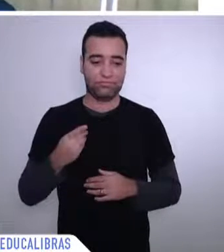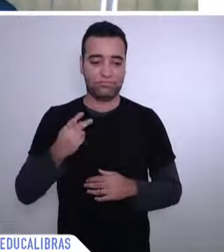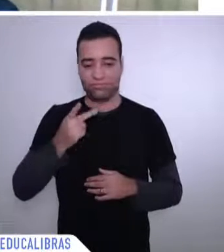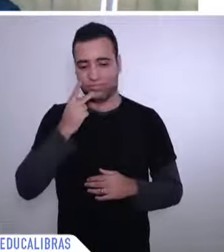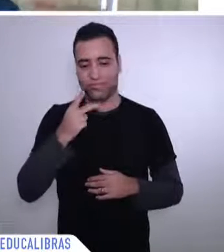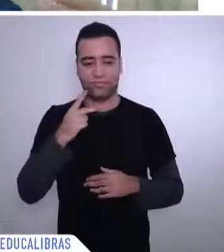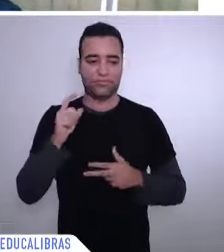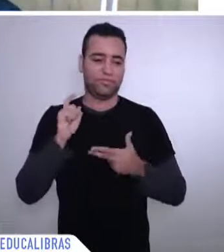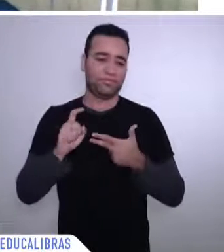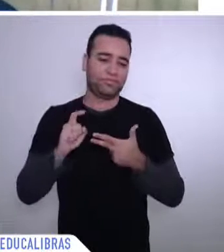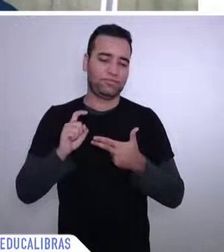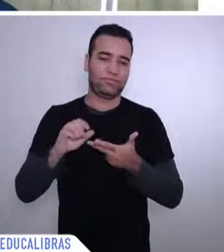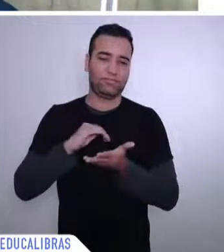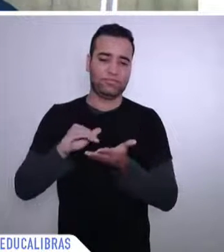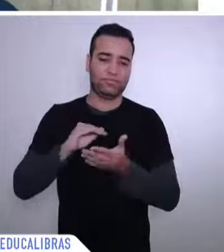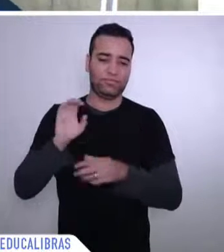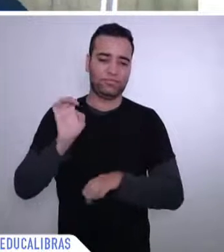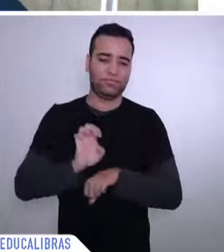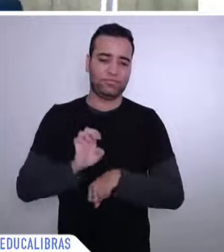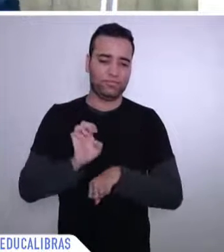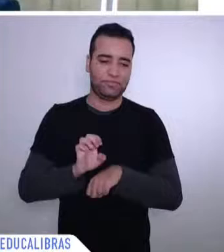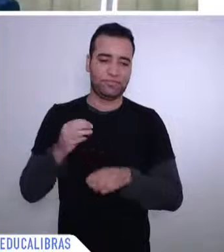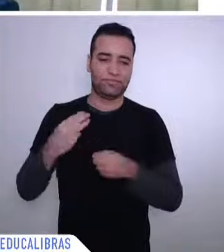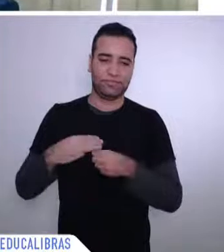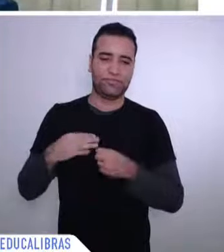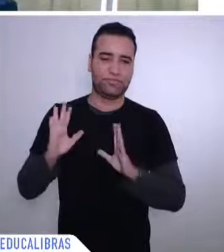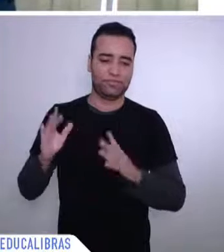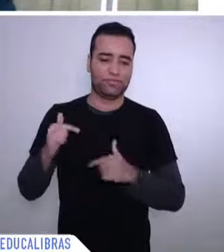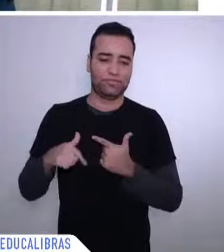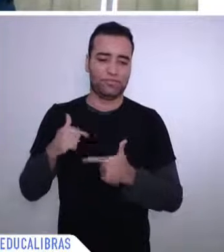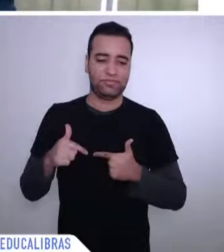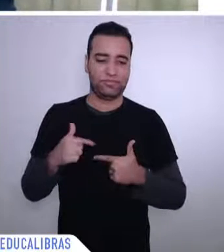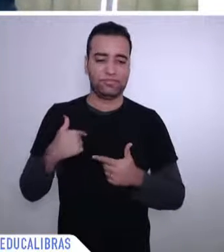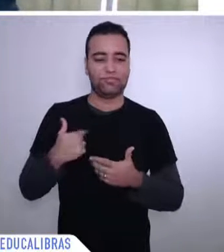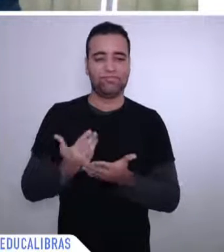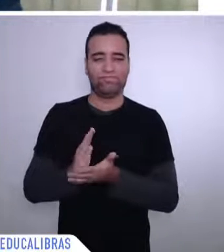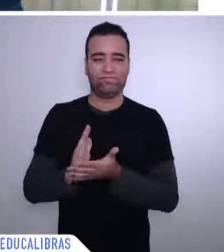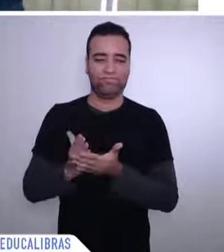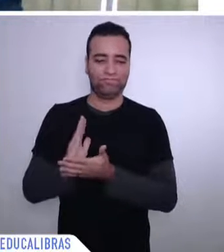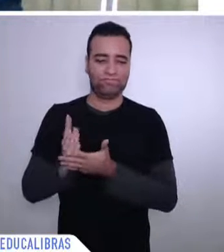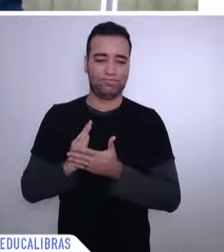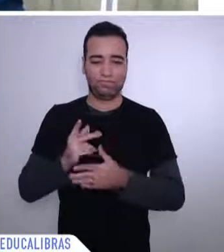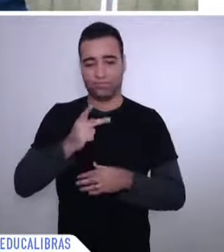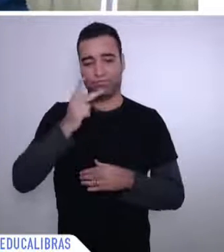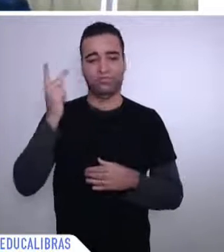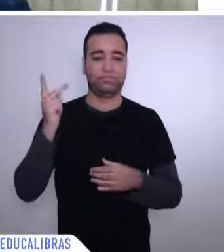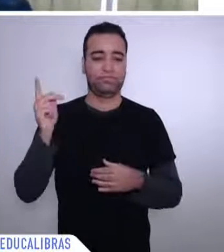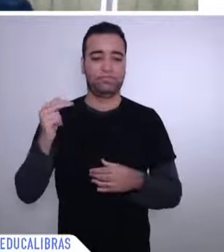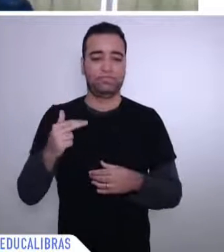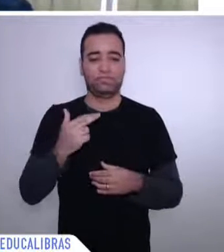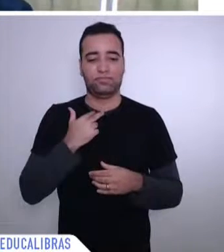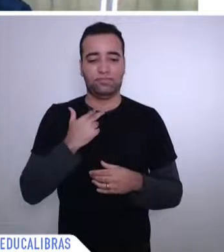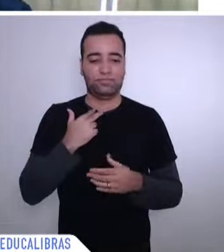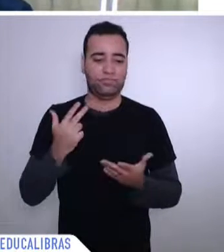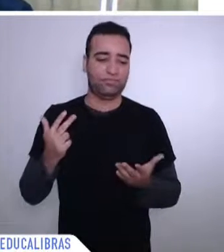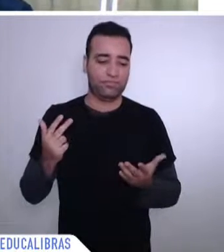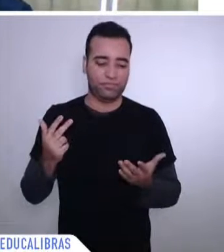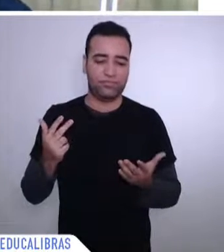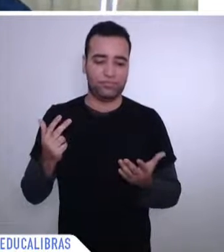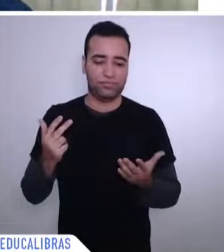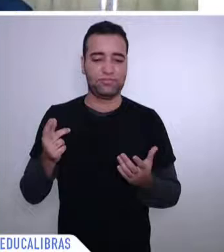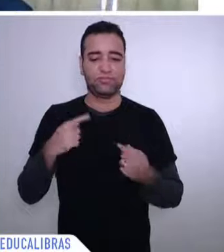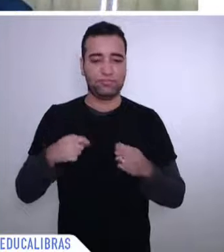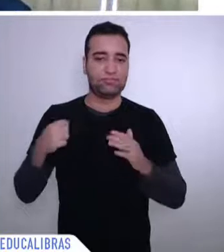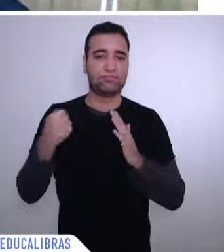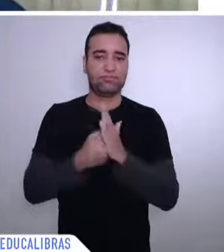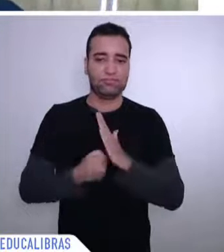me. And I've been in many public functions. We are going to bother a lot of people, but we have